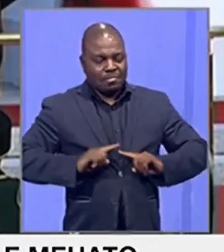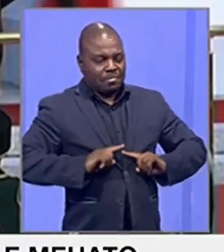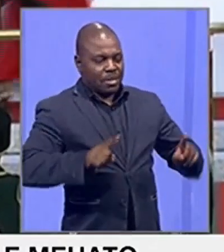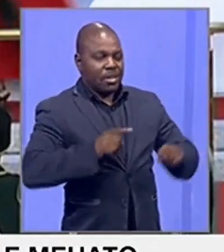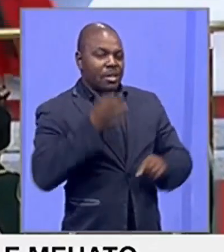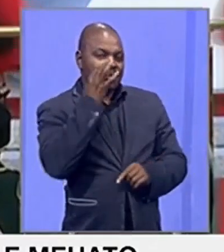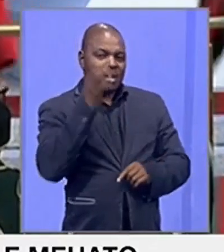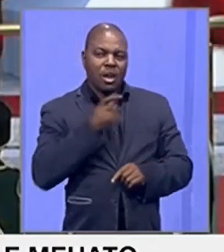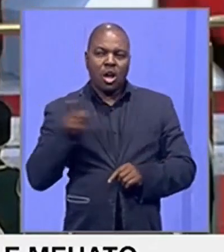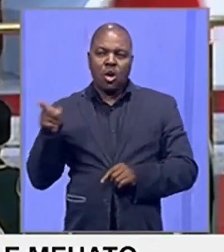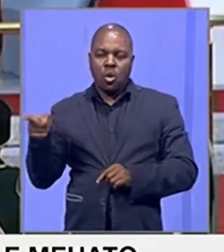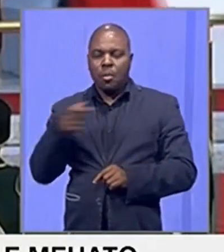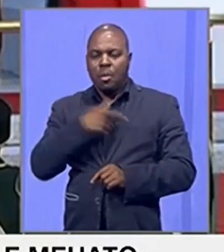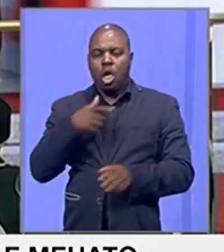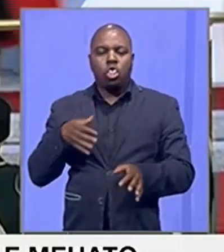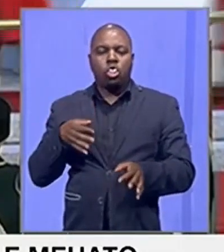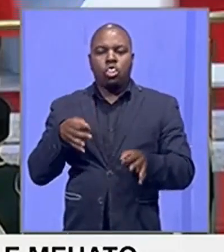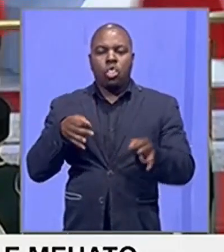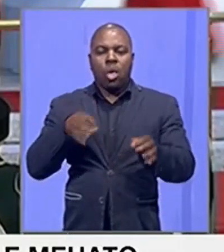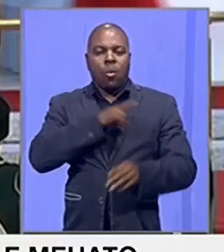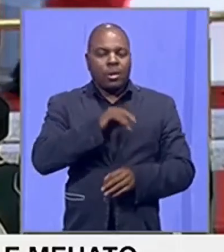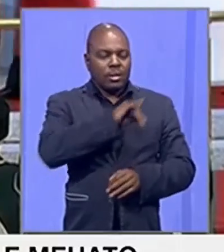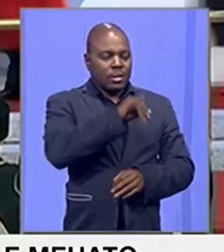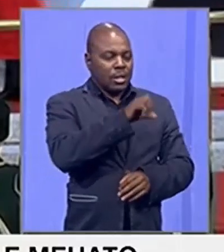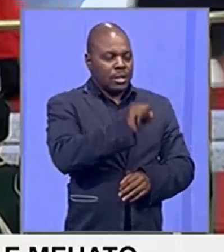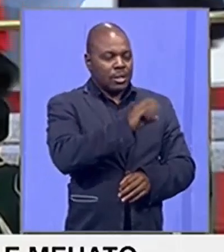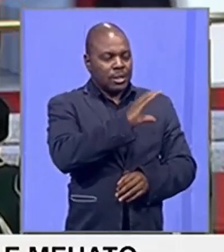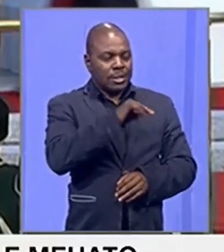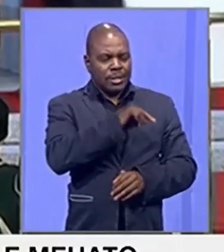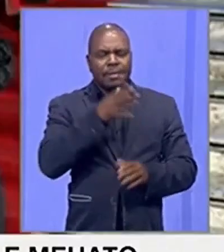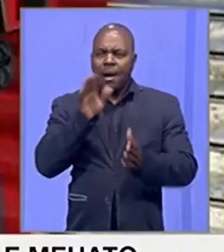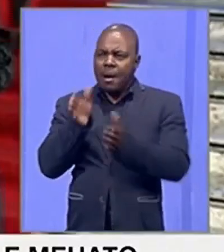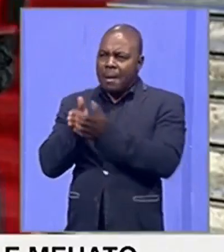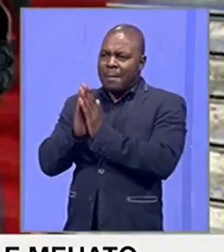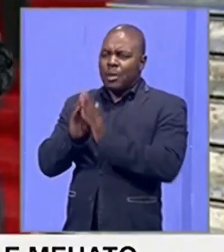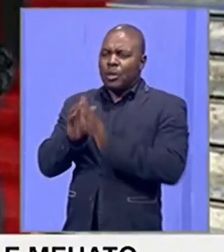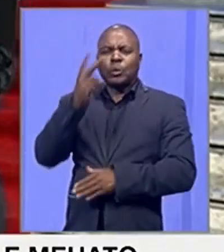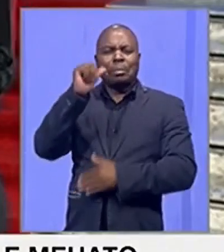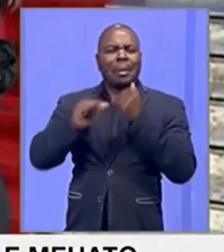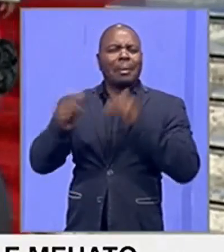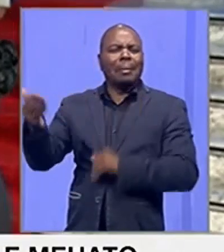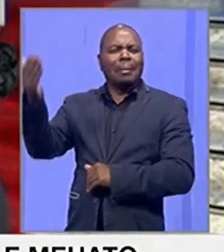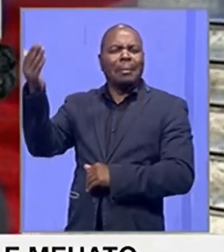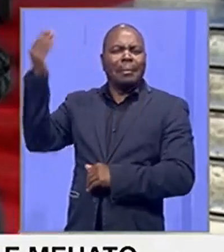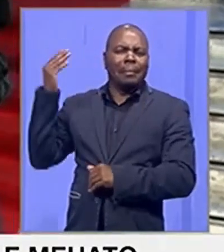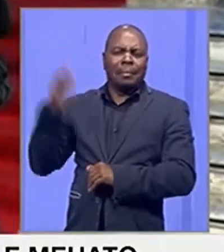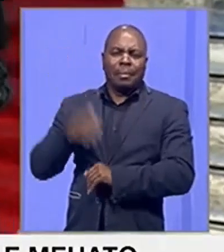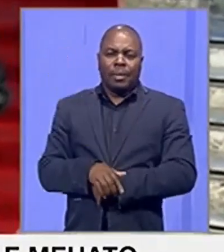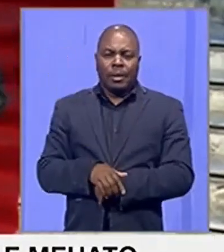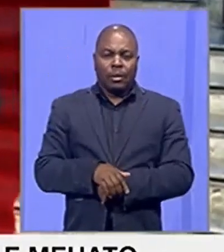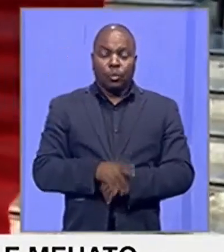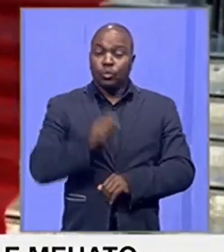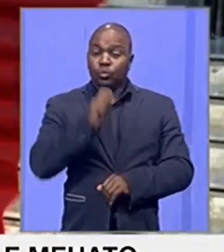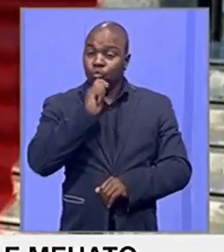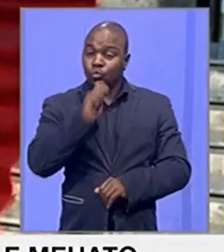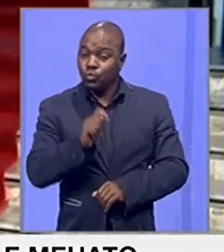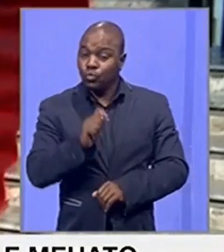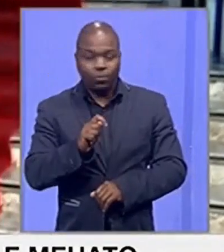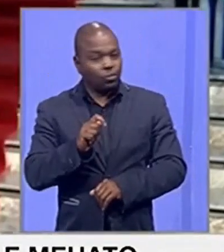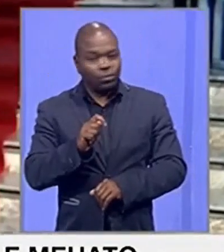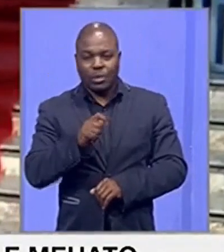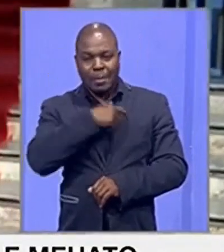o hulanya maoto ka ha kopo ena ya JSC ke ya dikgweding tse pedi tse fetileng. It will not be true that the president has